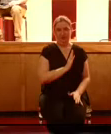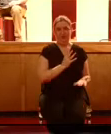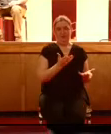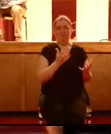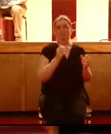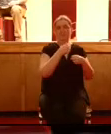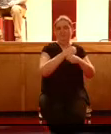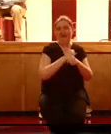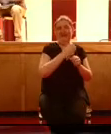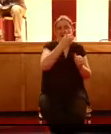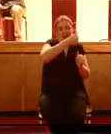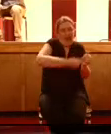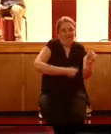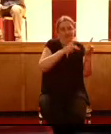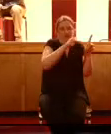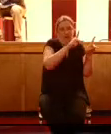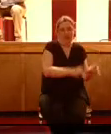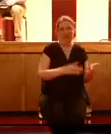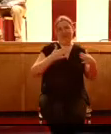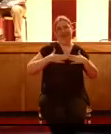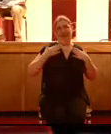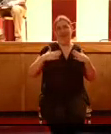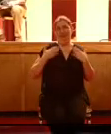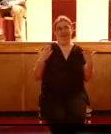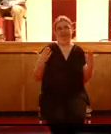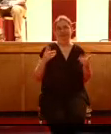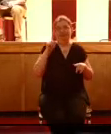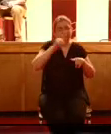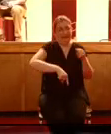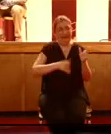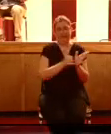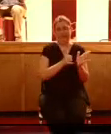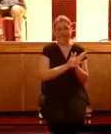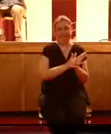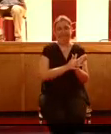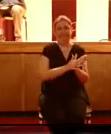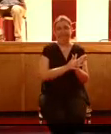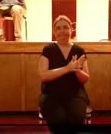happy. There's no way.